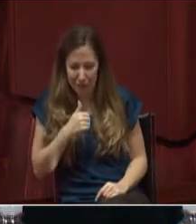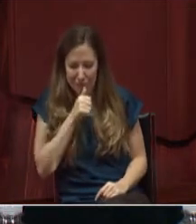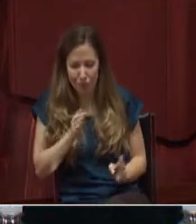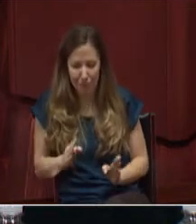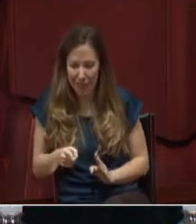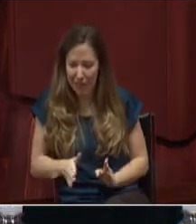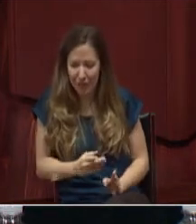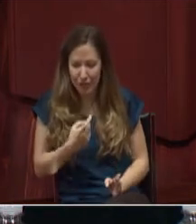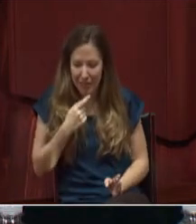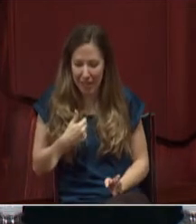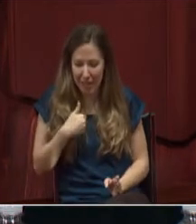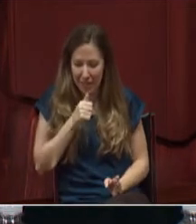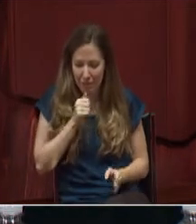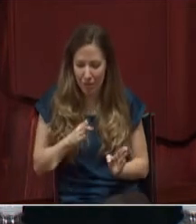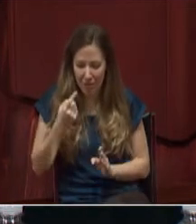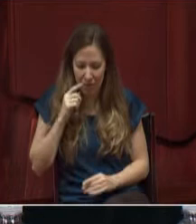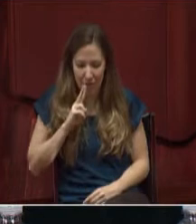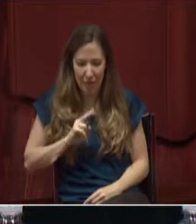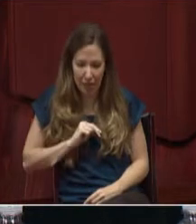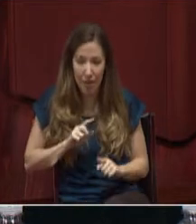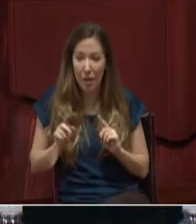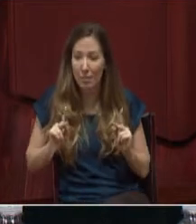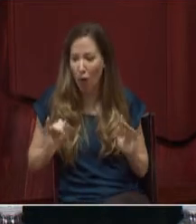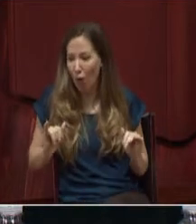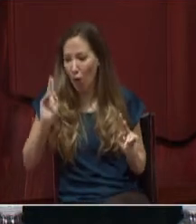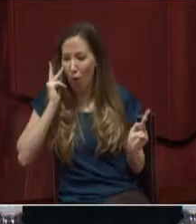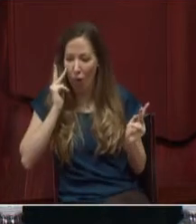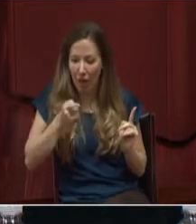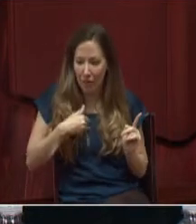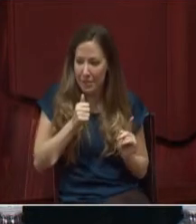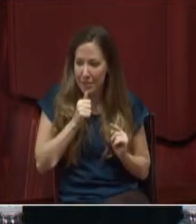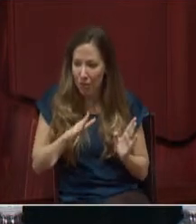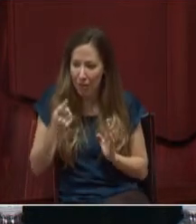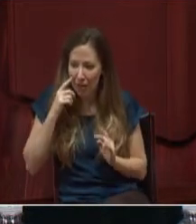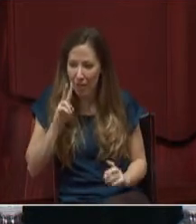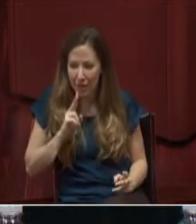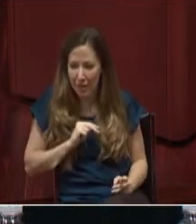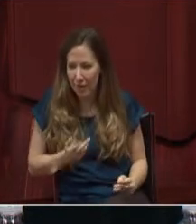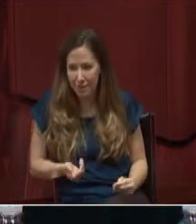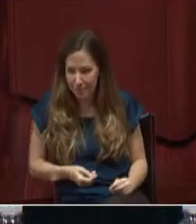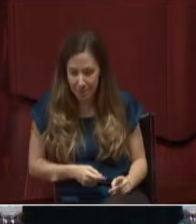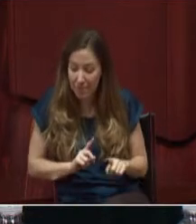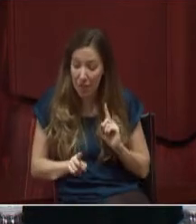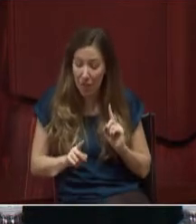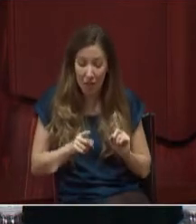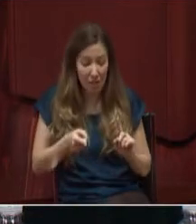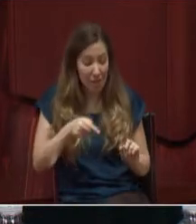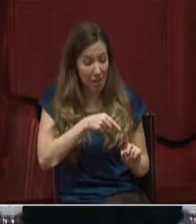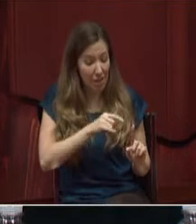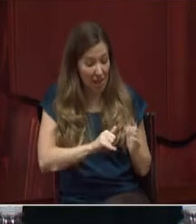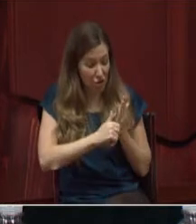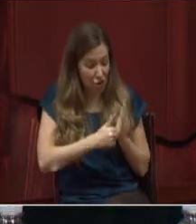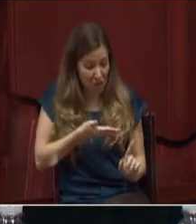He never said he had a secret plan for Vietnam, but that's what it became in the press literature. And that initiative was in